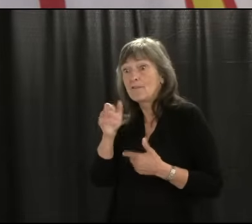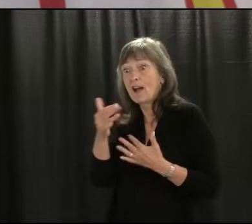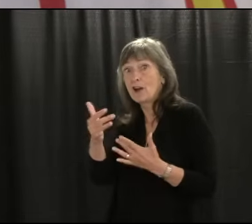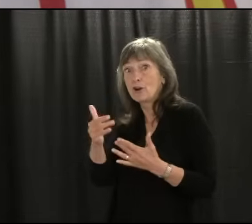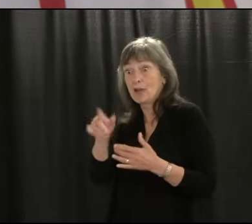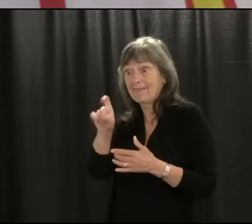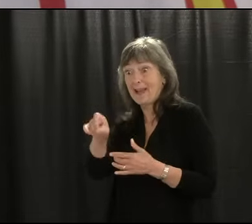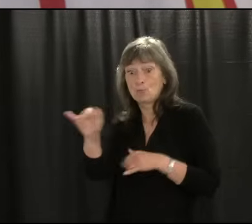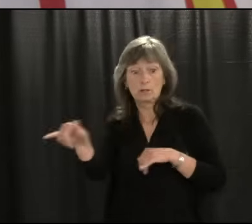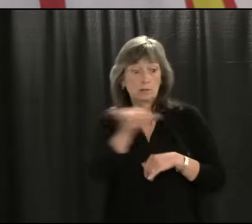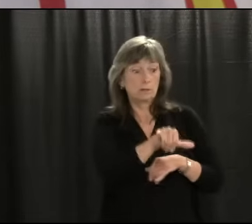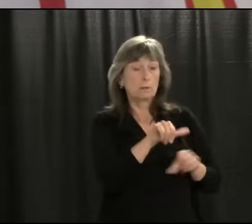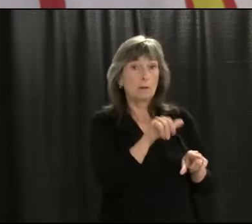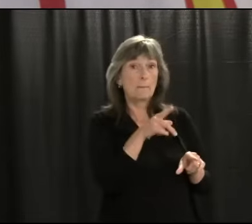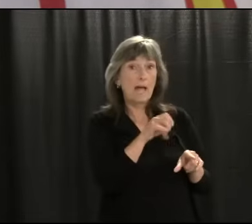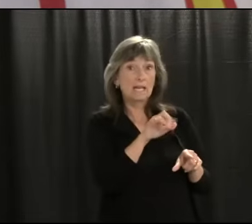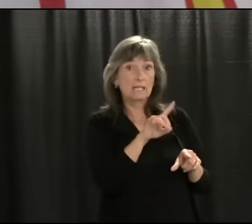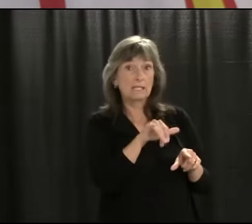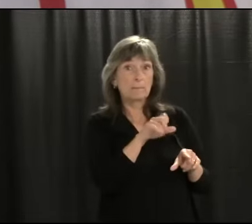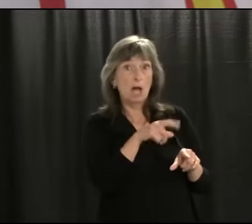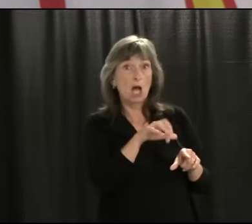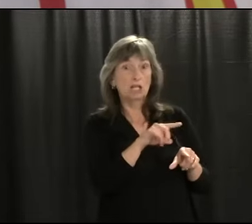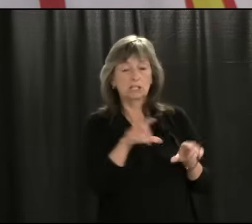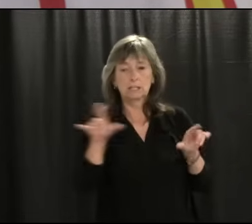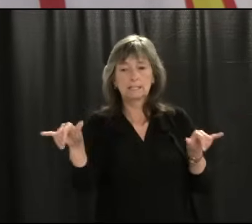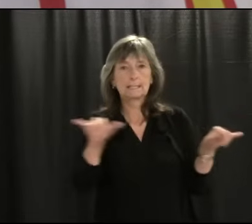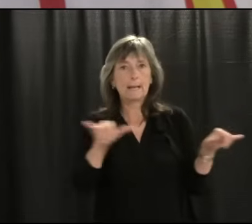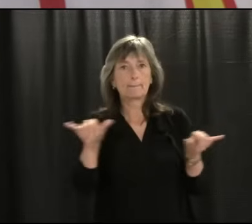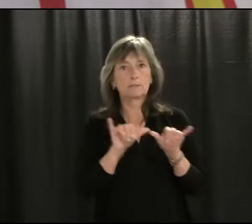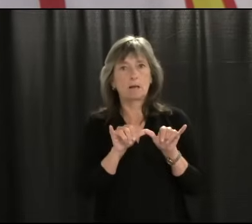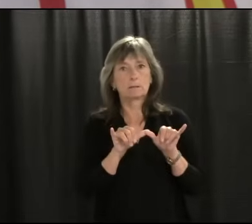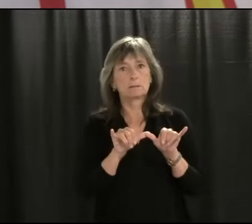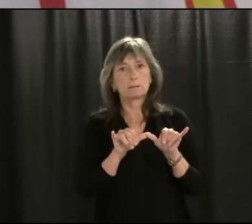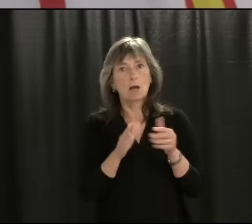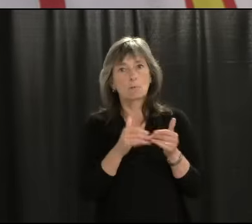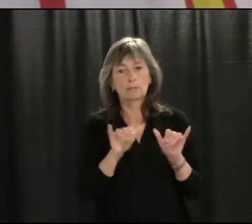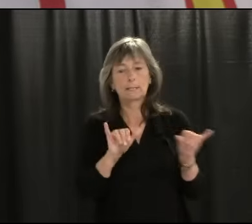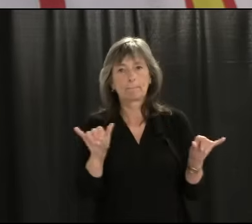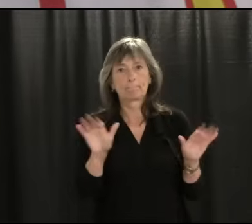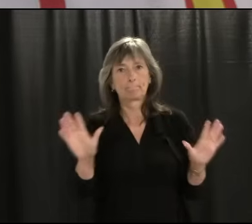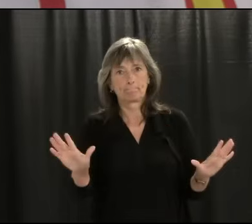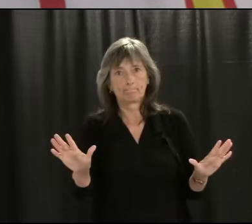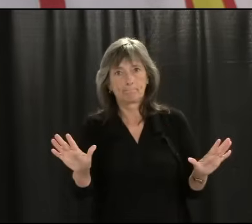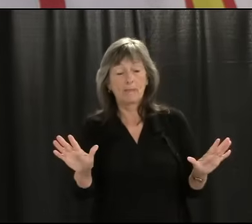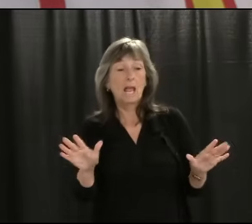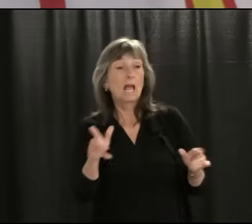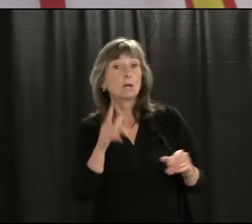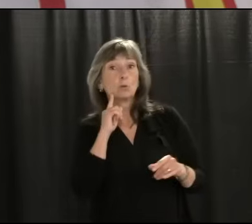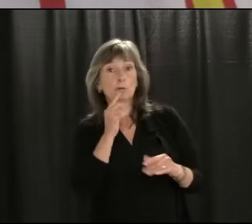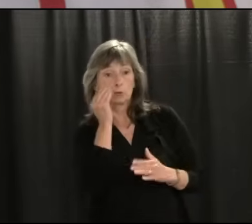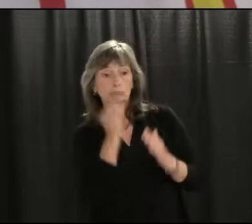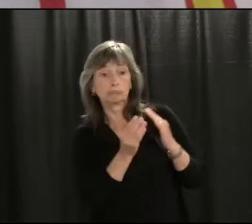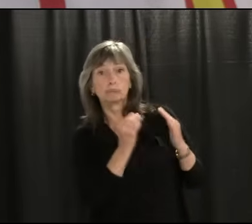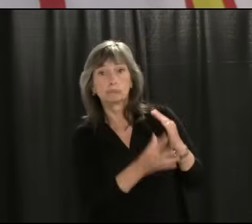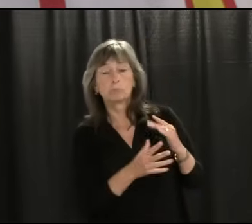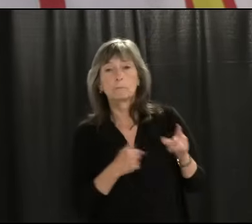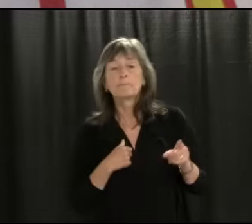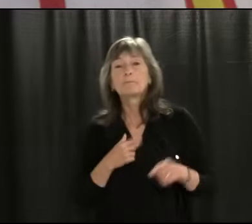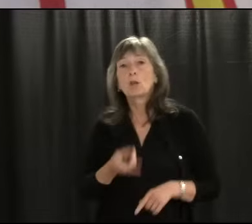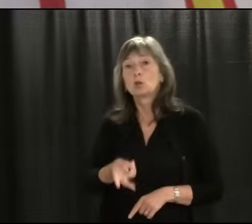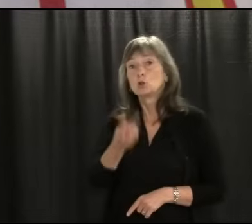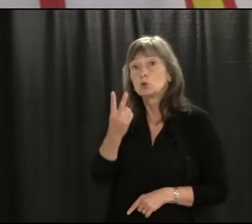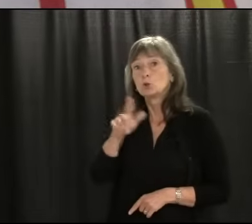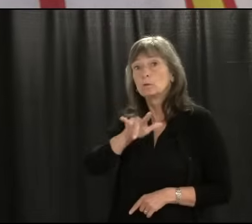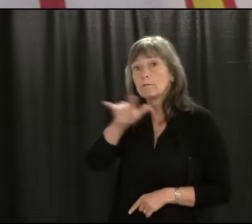make sure that individuals in this evacuation zone are notified about the situation. The 2 water